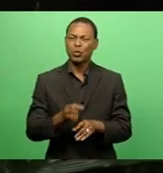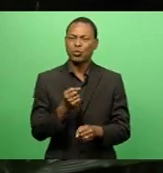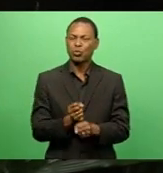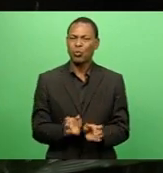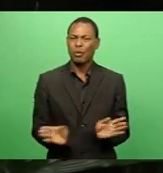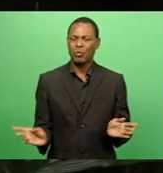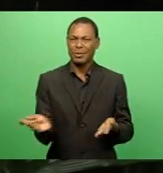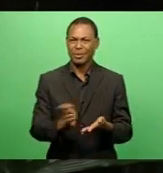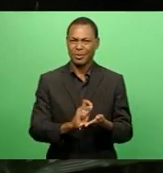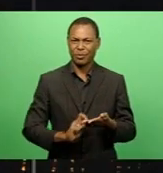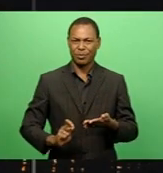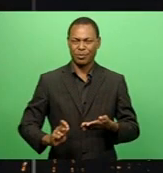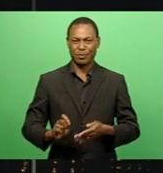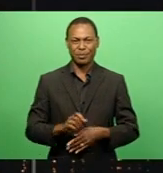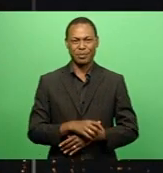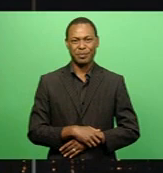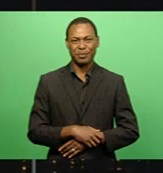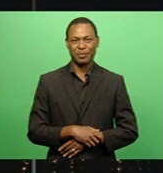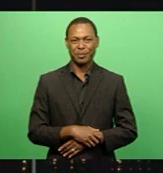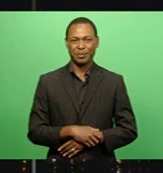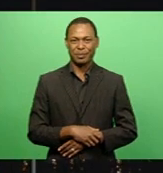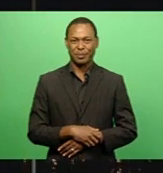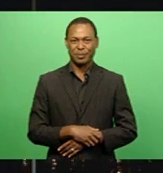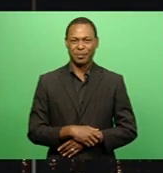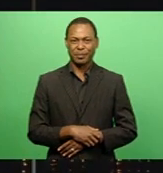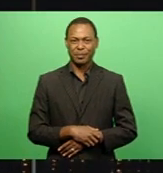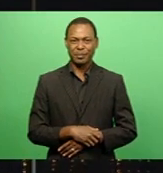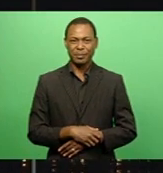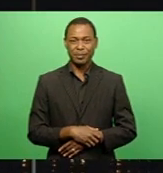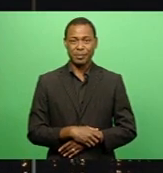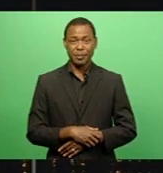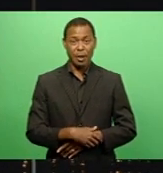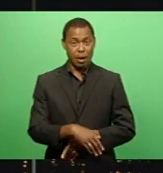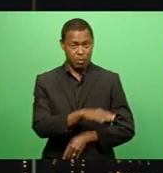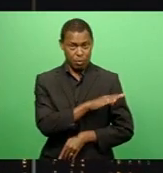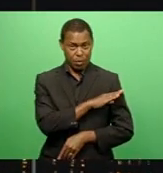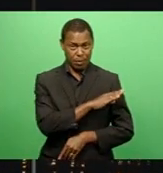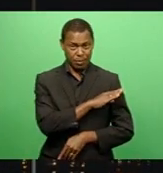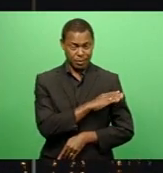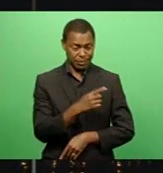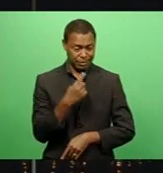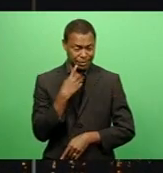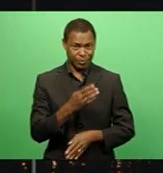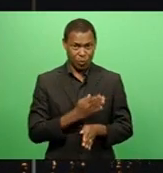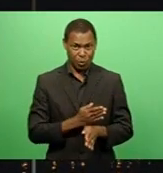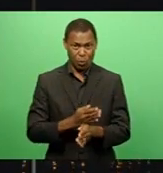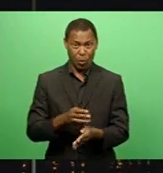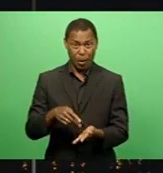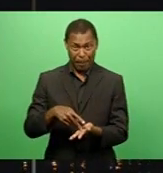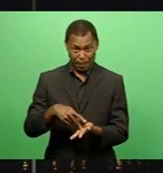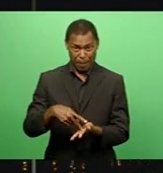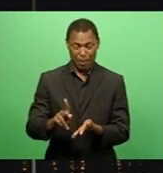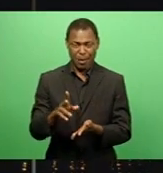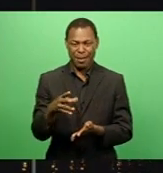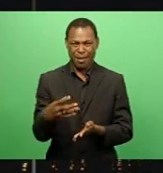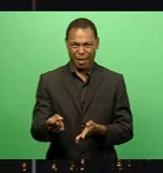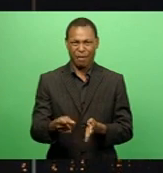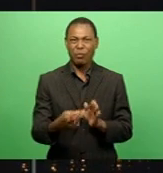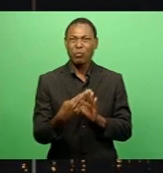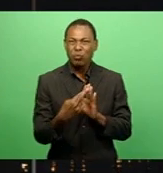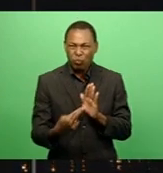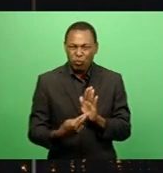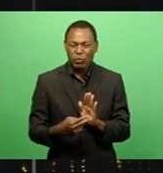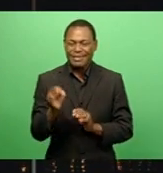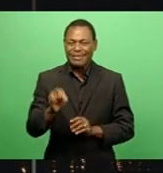Secretary. Edwin. Naka Epenisa. Prime Minister Vorengyam Bainimarama says work permits come with conditions that must